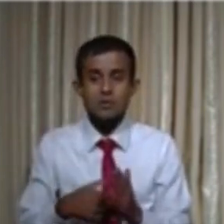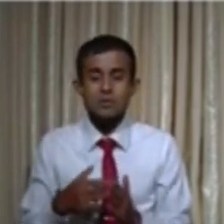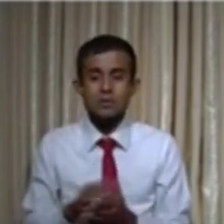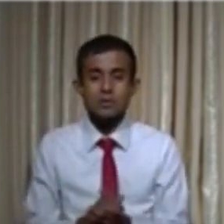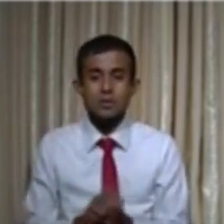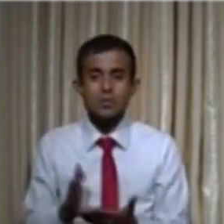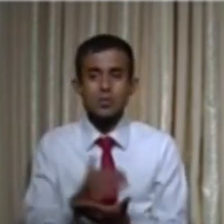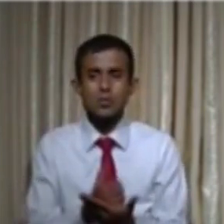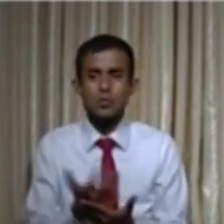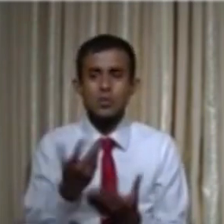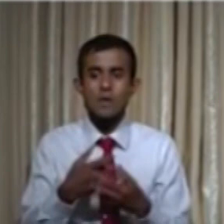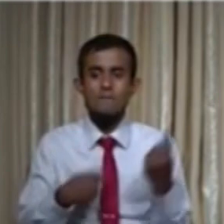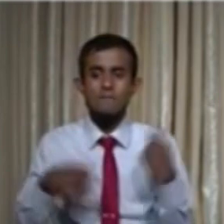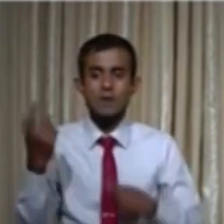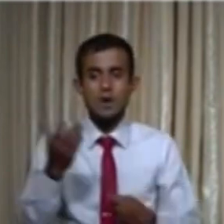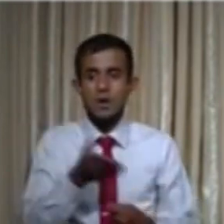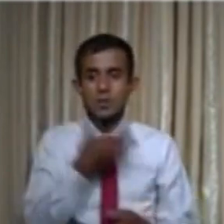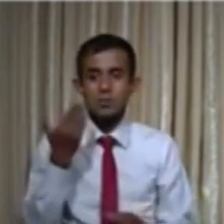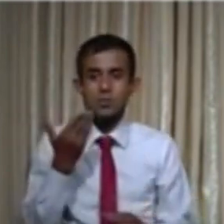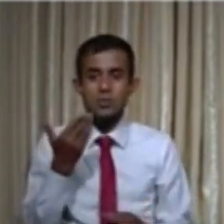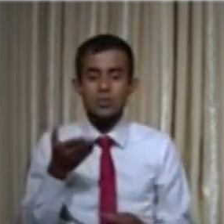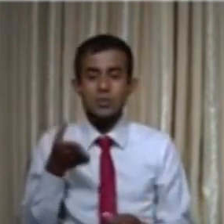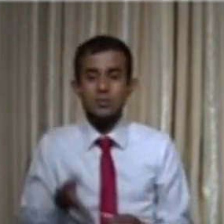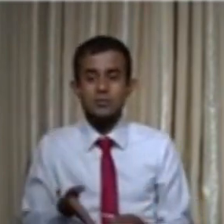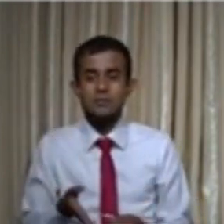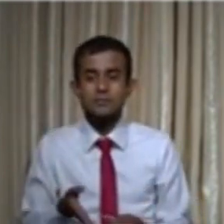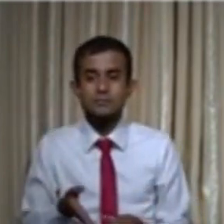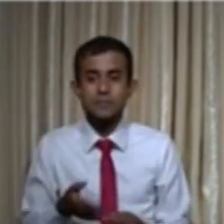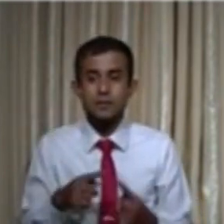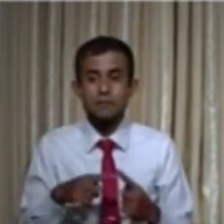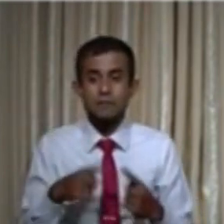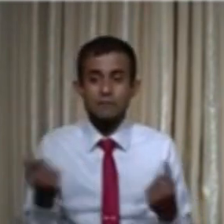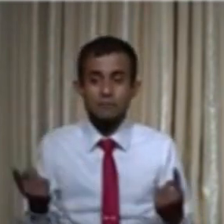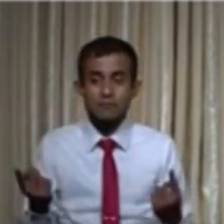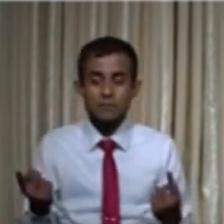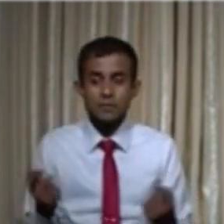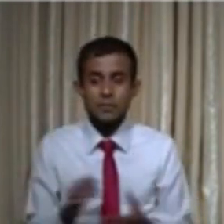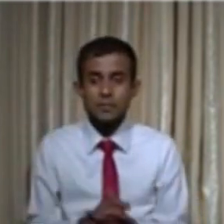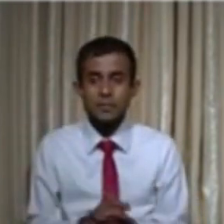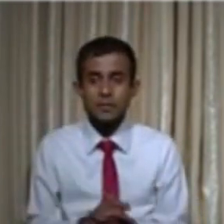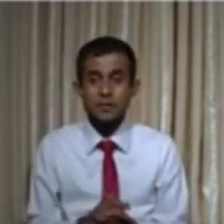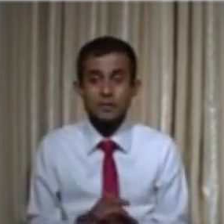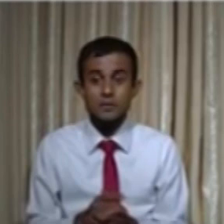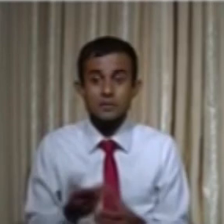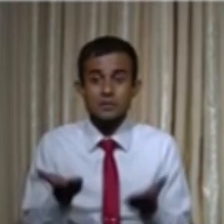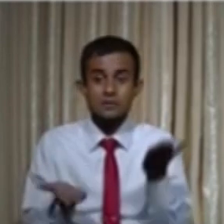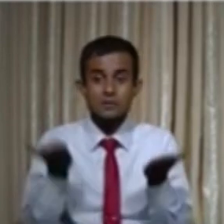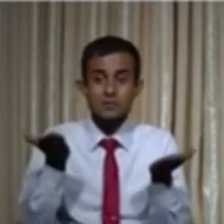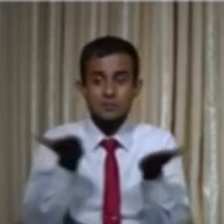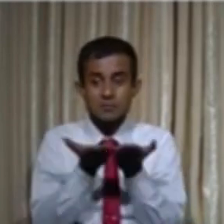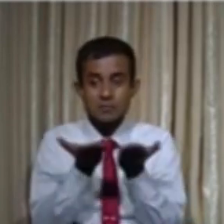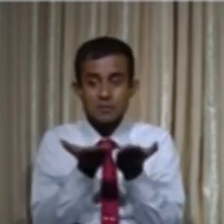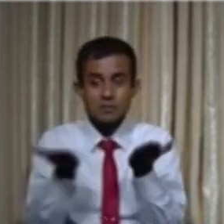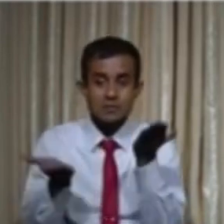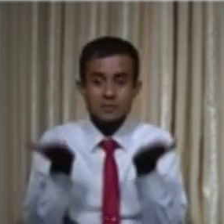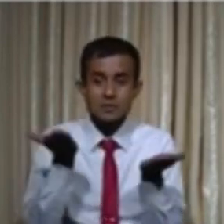India of all other powers. As far as India is concerned, it's a reality that we are